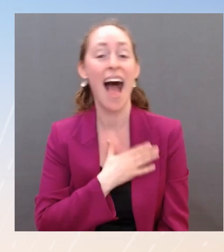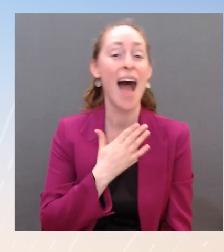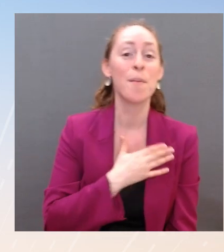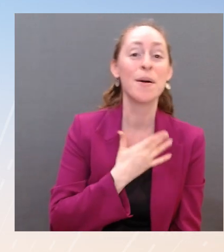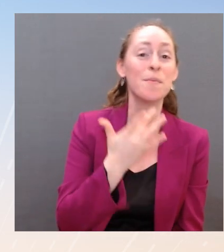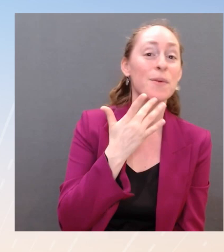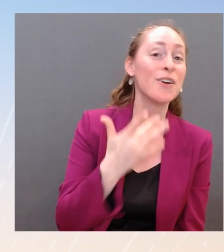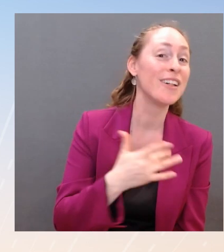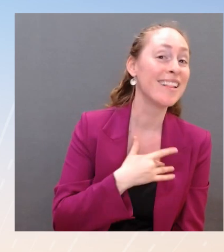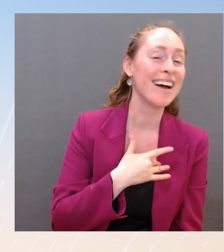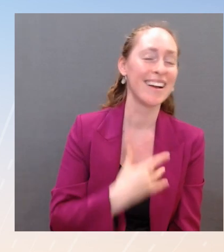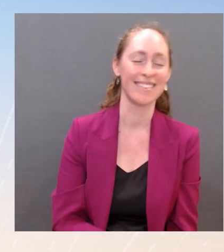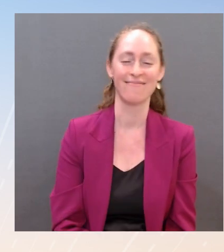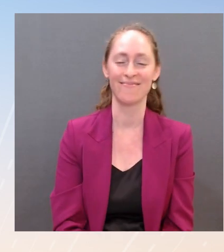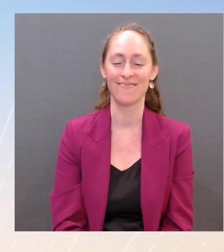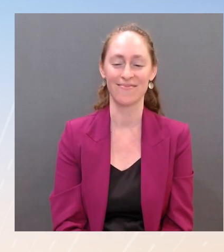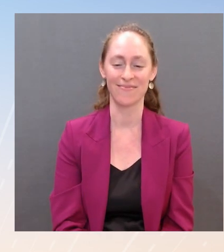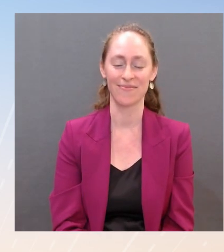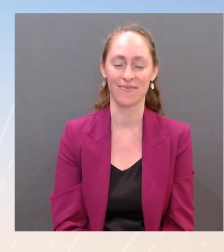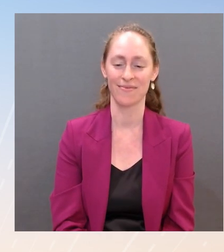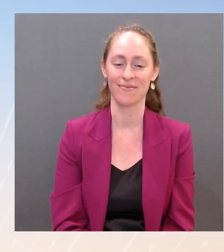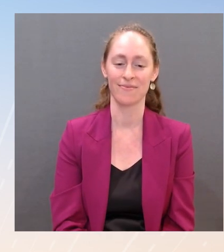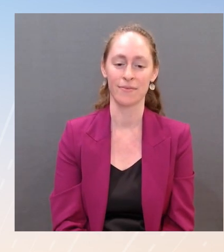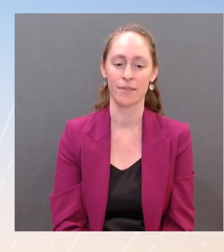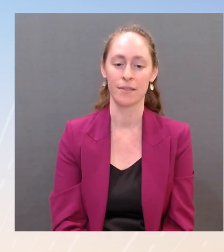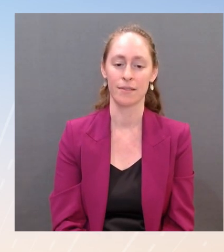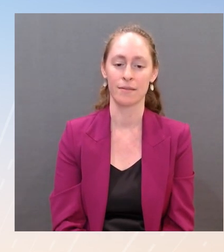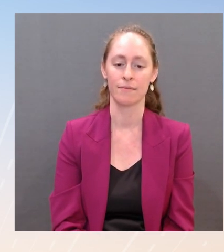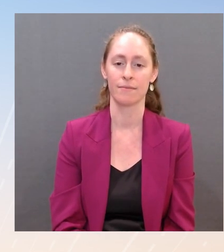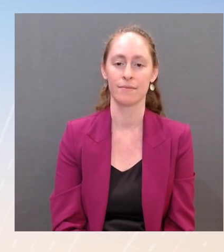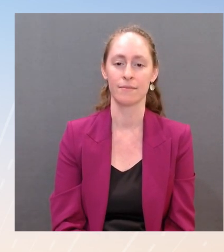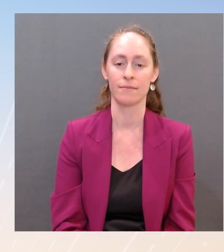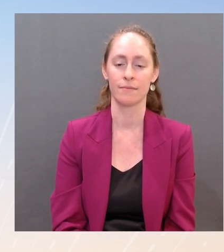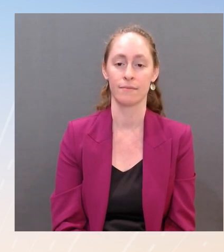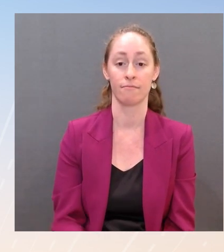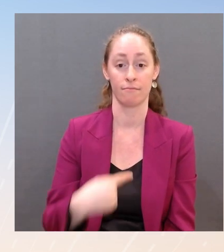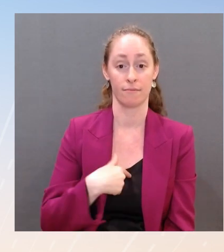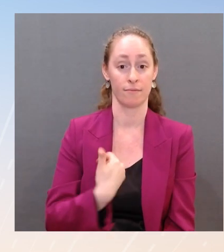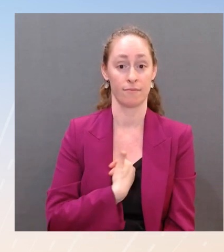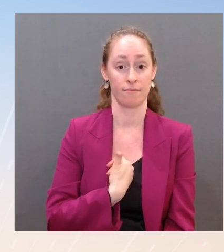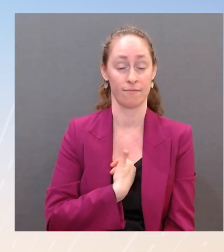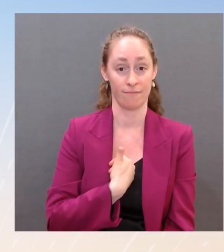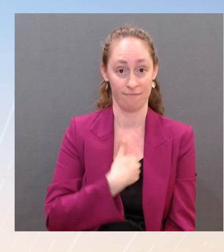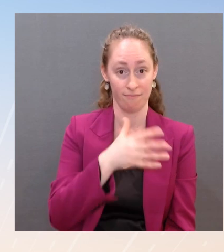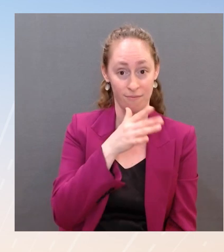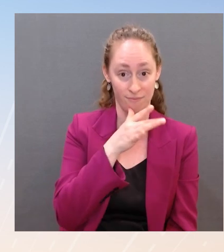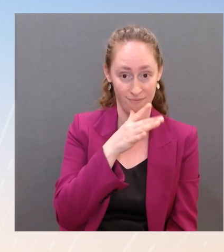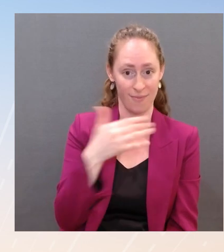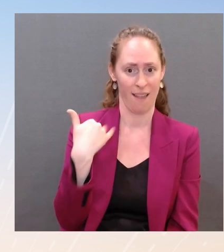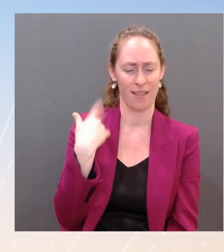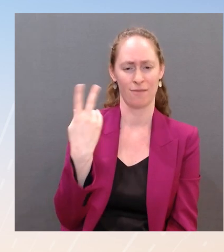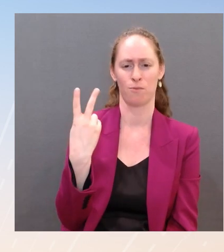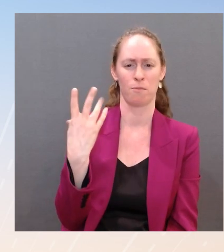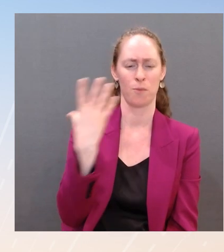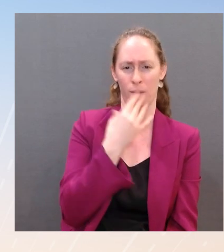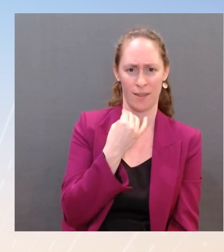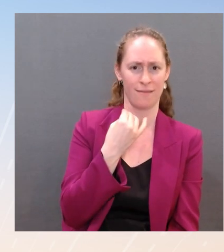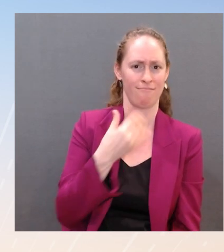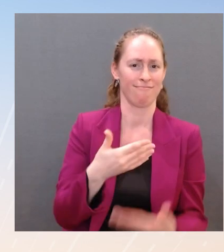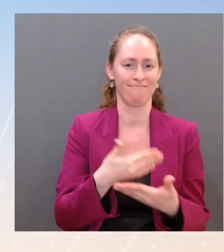I am also a mom of two beautiful brown babies, and I am also a disabled veteran.